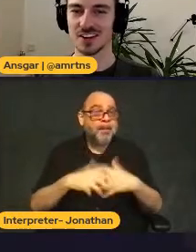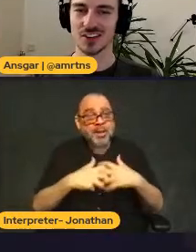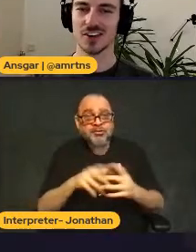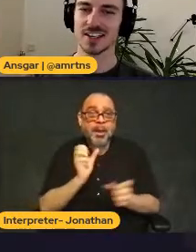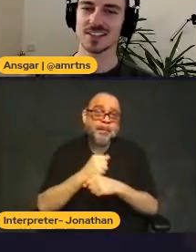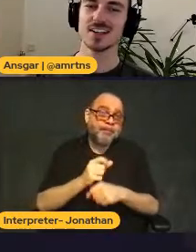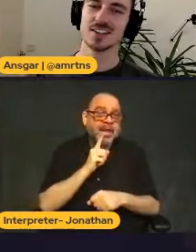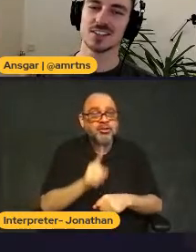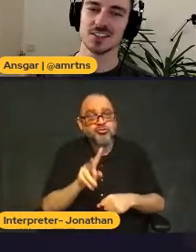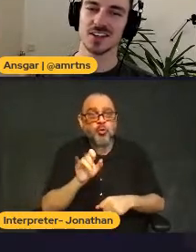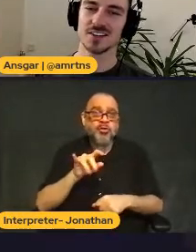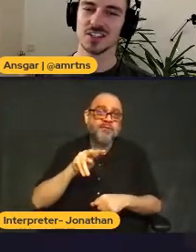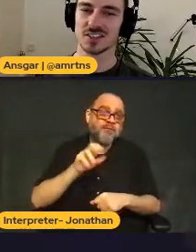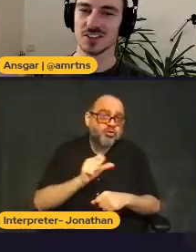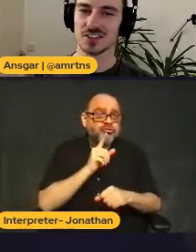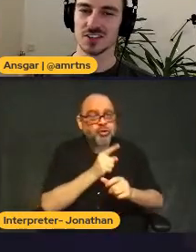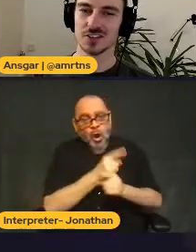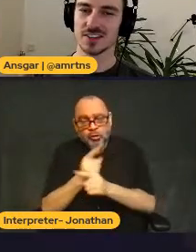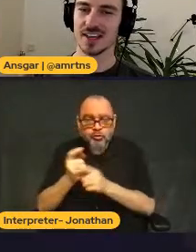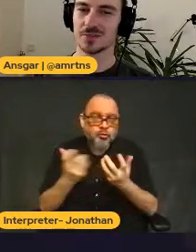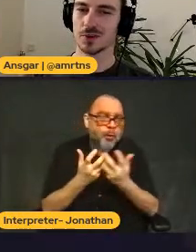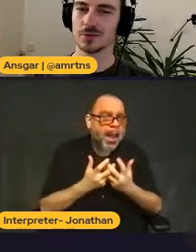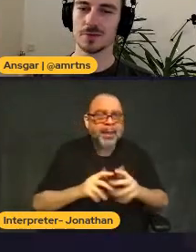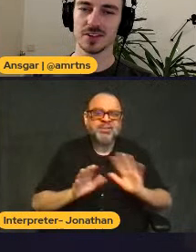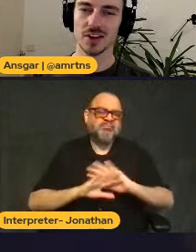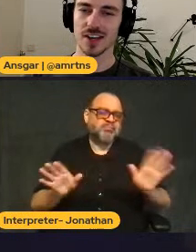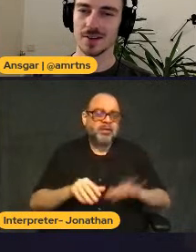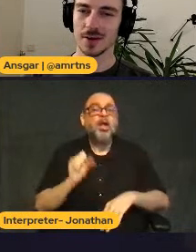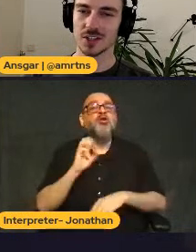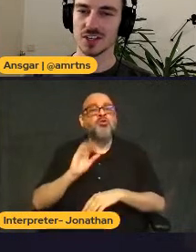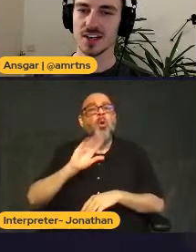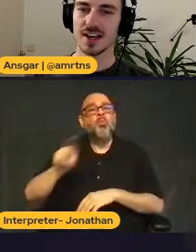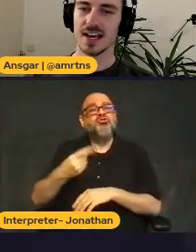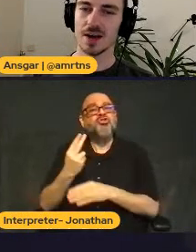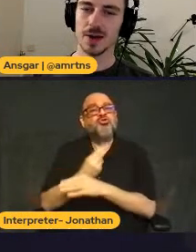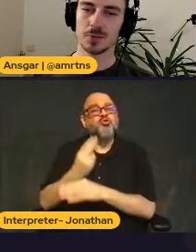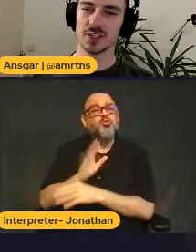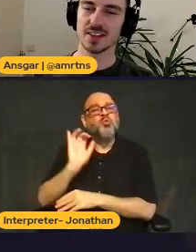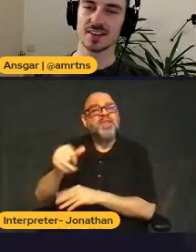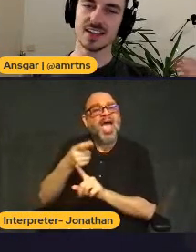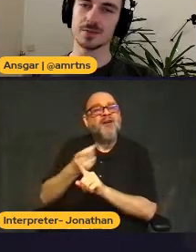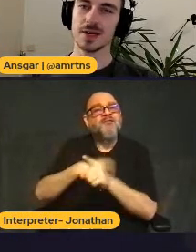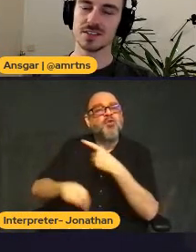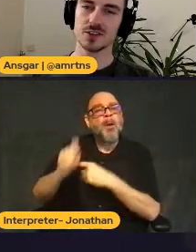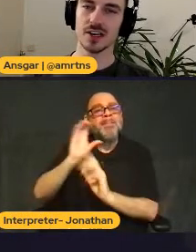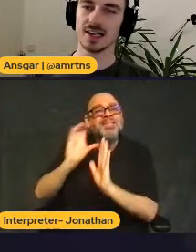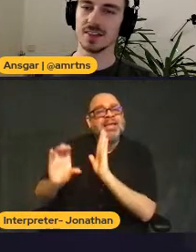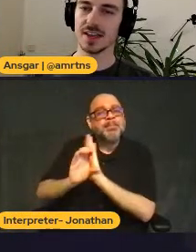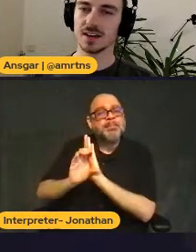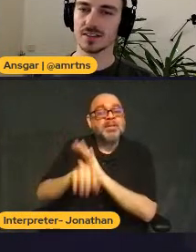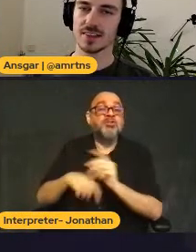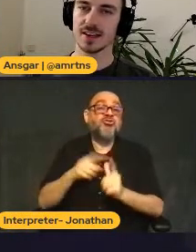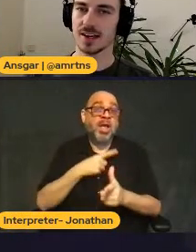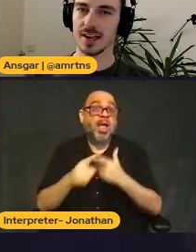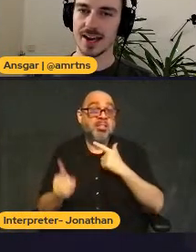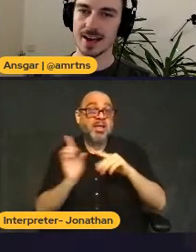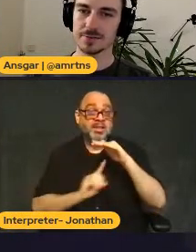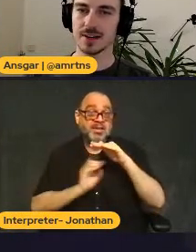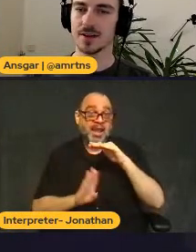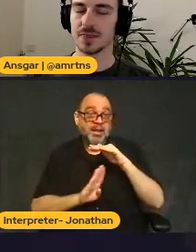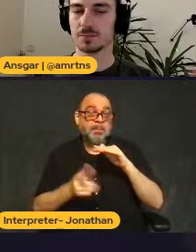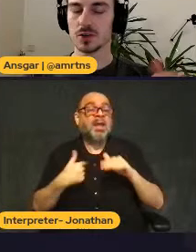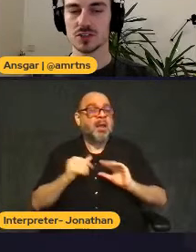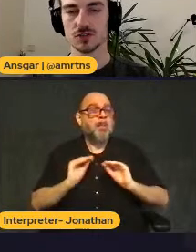versions are correct. So I'm just going to use that one from the Docker image. I'm putting the database URL in there that I